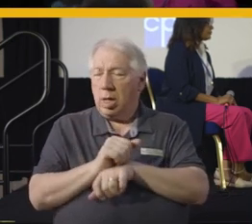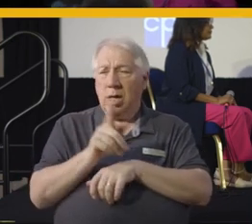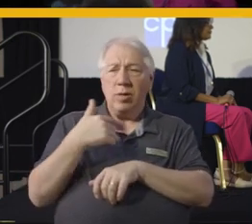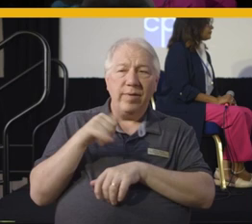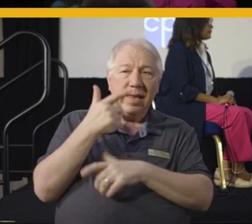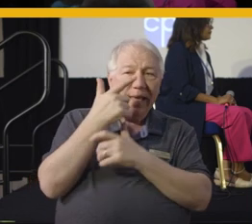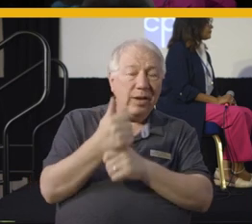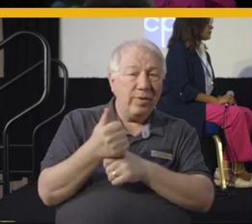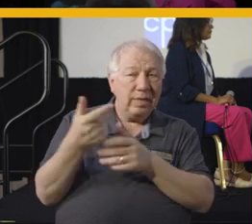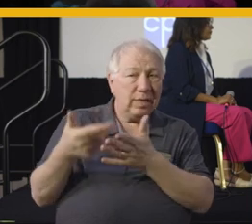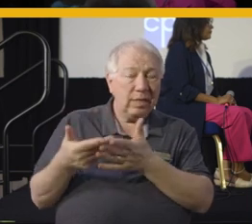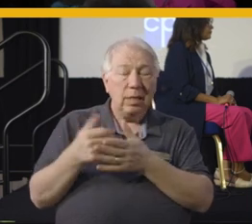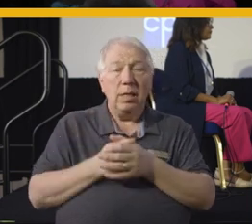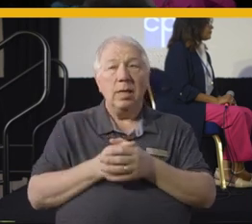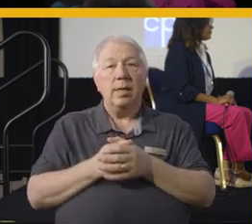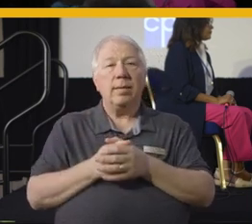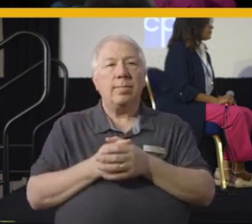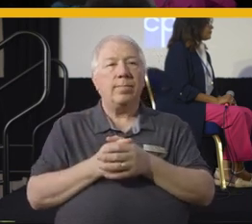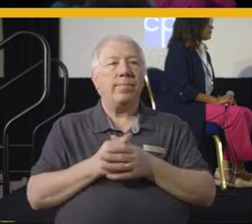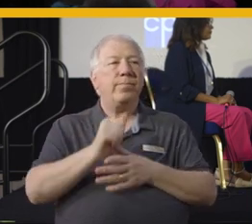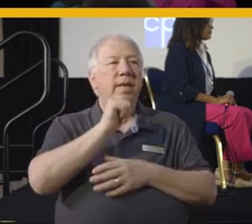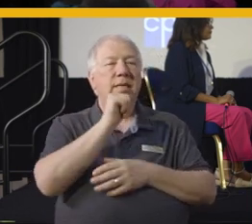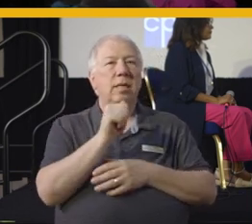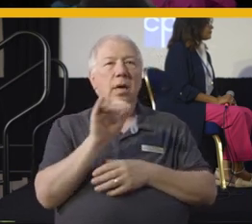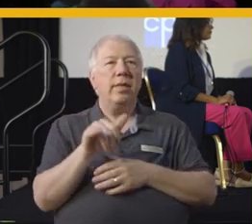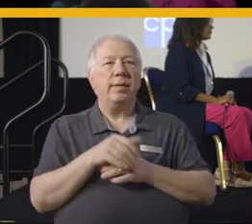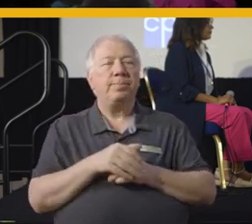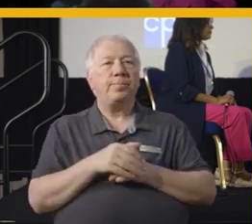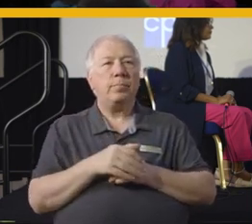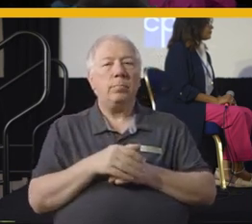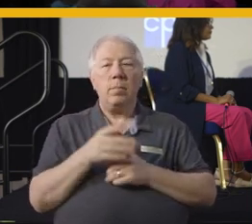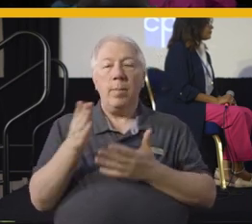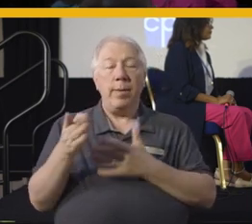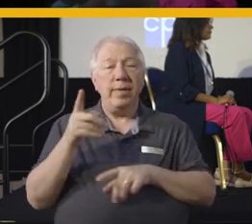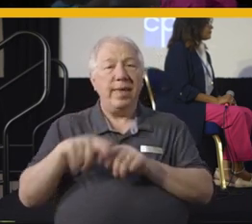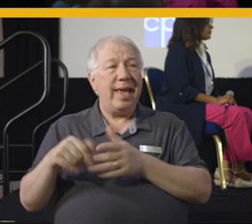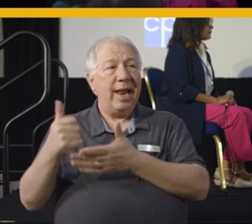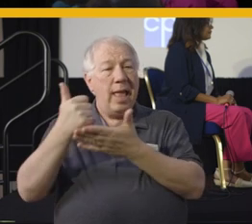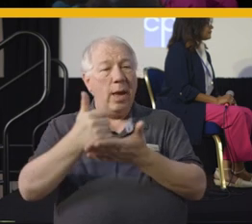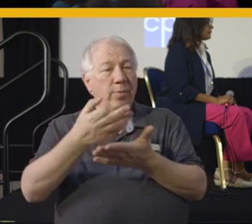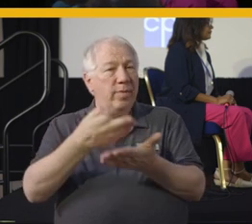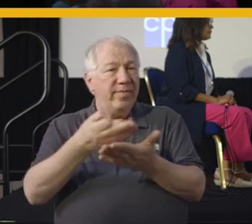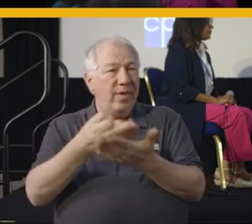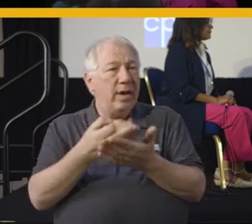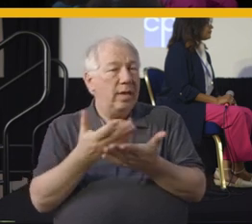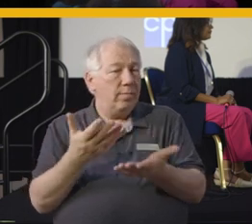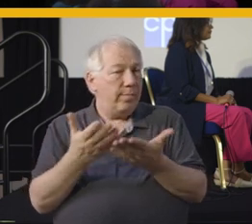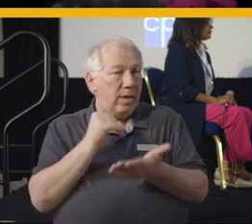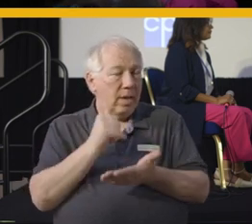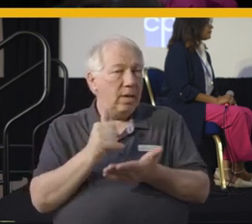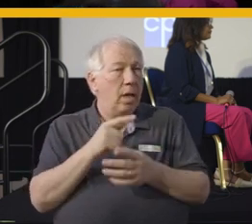have any interest in this? It's not that they may not be able to help you with funding your